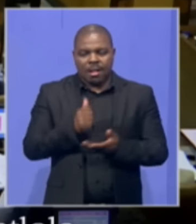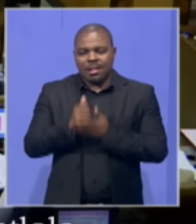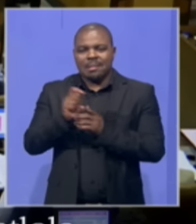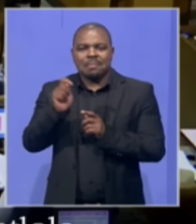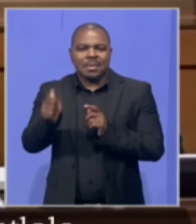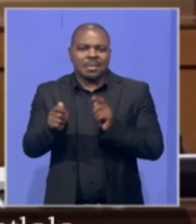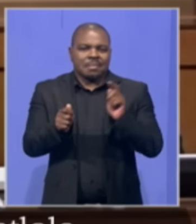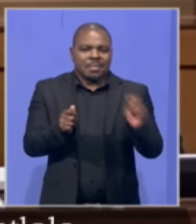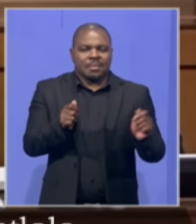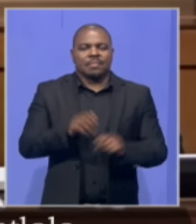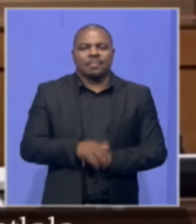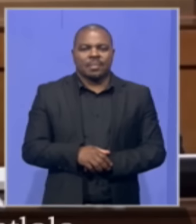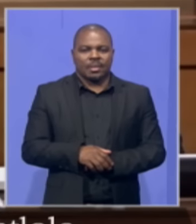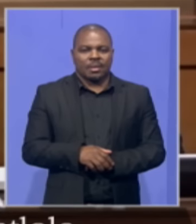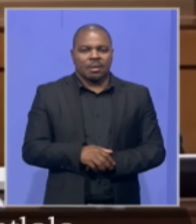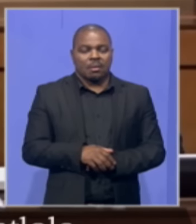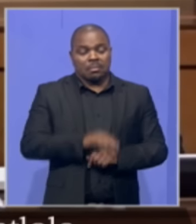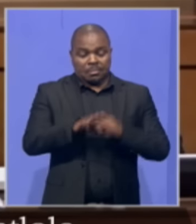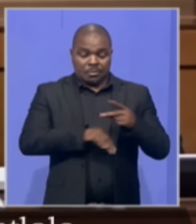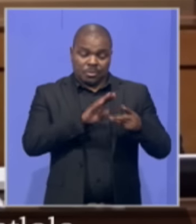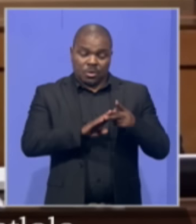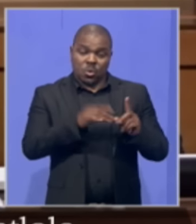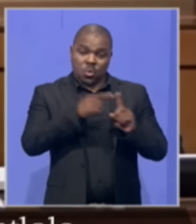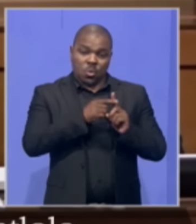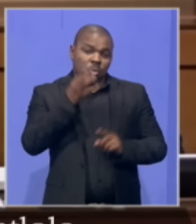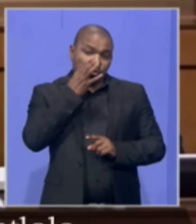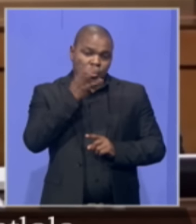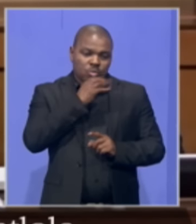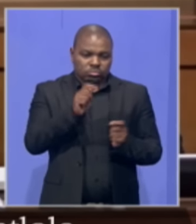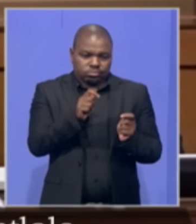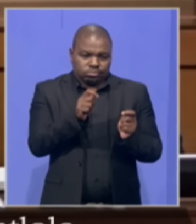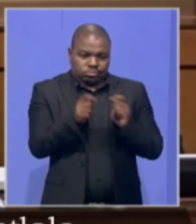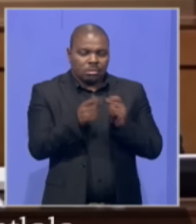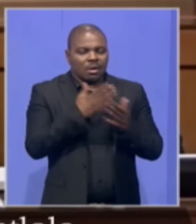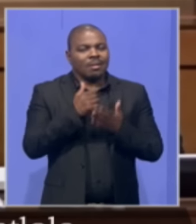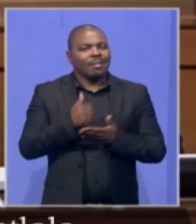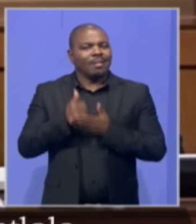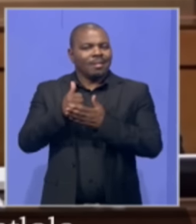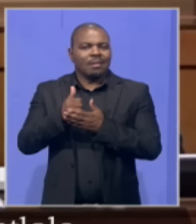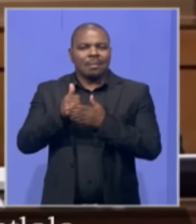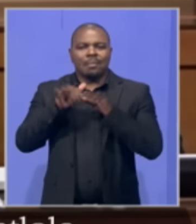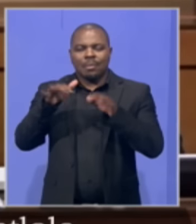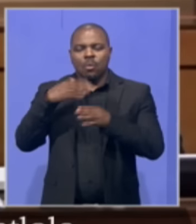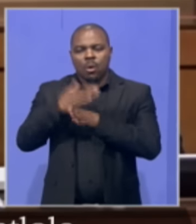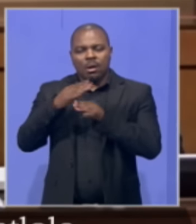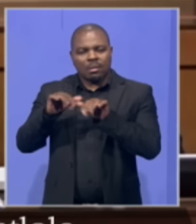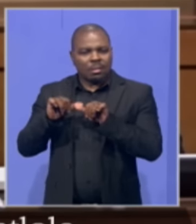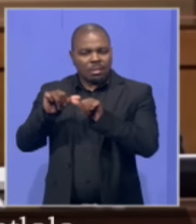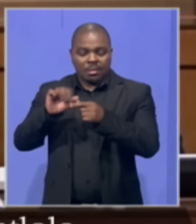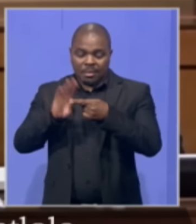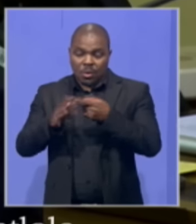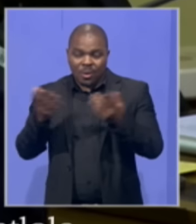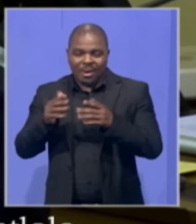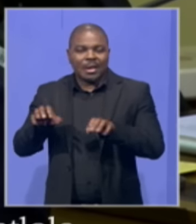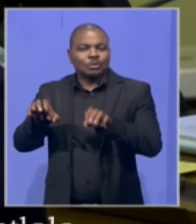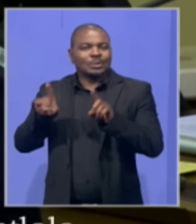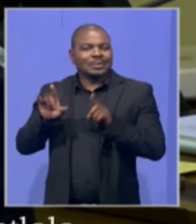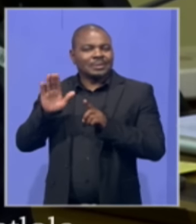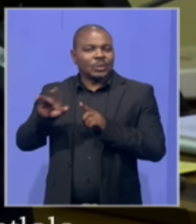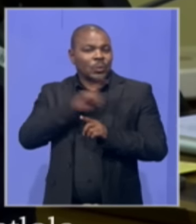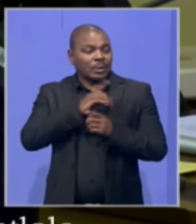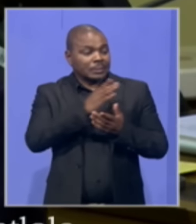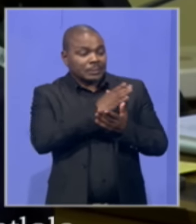ka setilweng. Mo godimo ga moo a re diphetogo tseno di tla sireletsa ditiro segolobogolo mo lefapheng la thuto jaaka